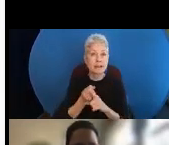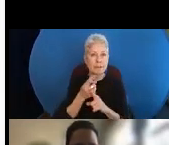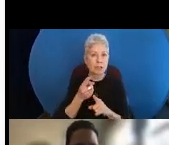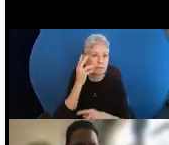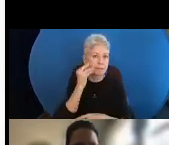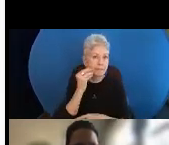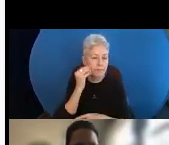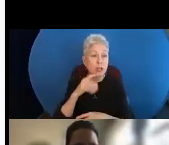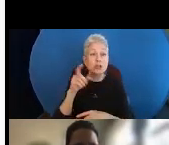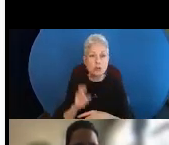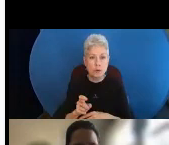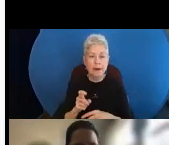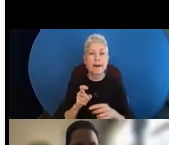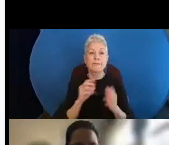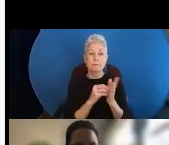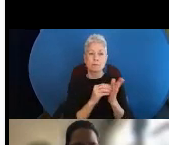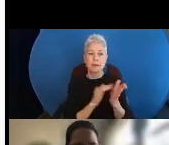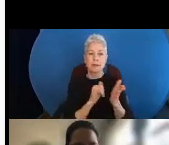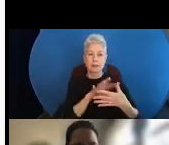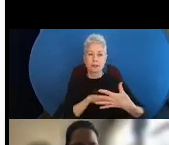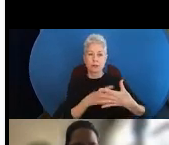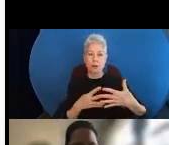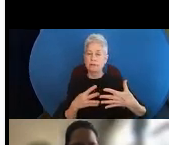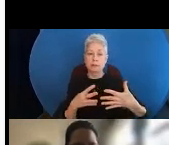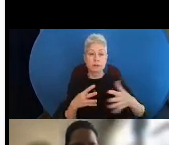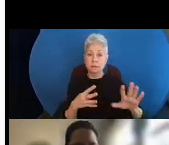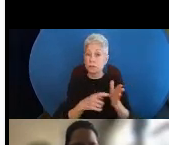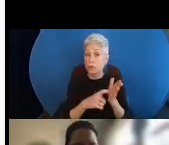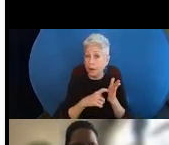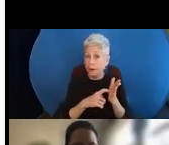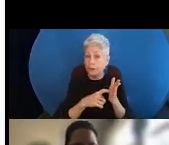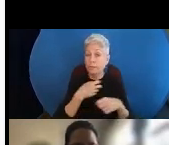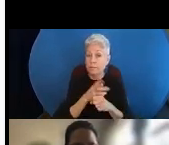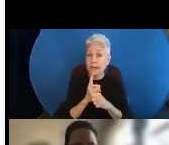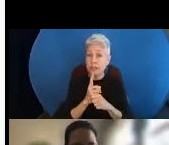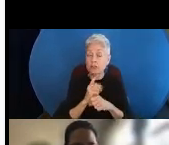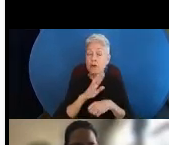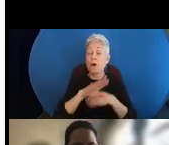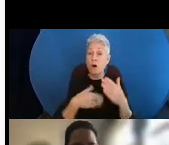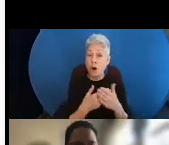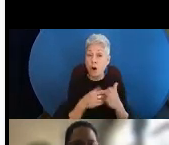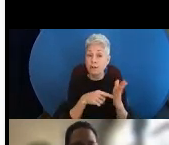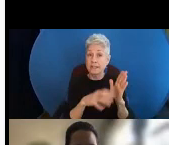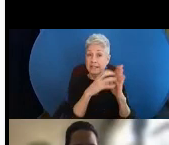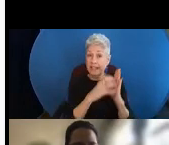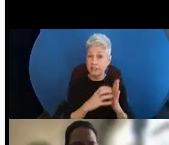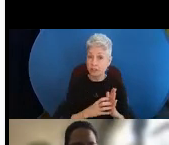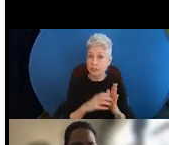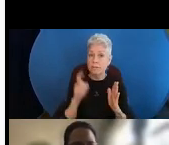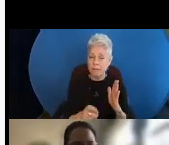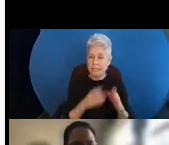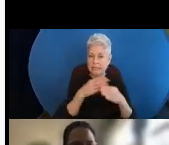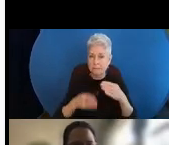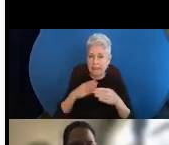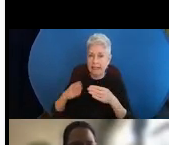to complete the chart. It is required. So please make sure that you complete all of the sections.